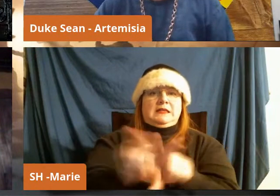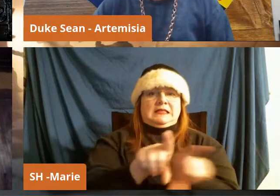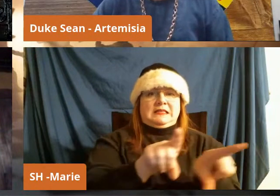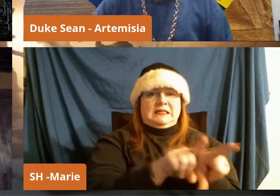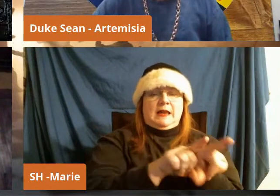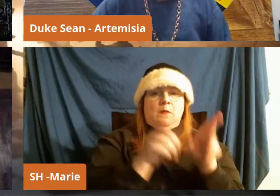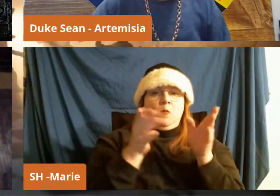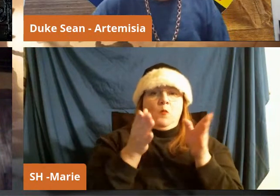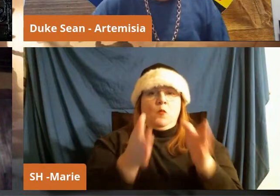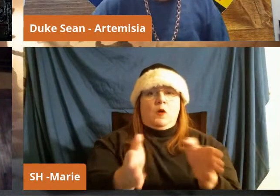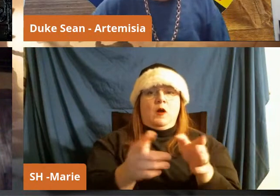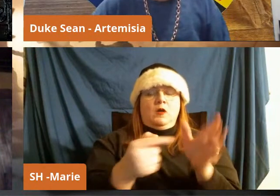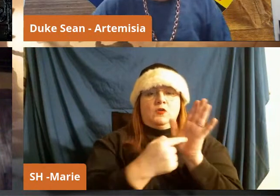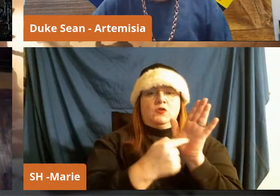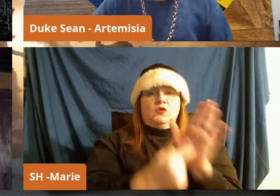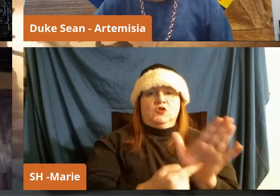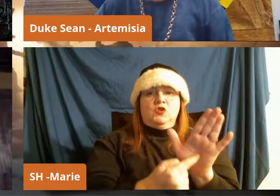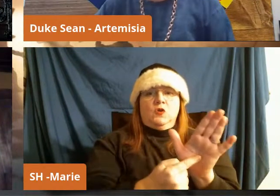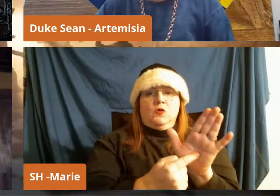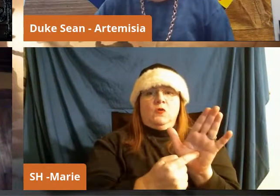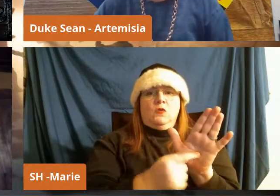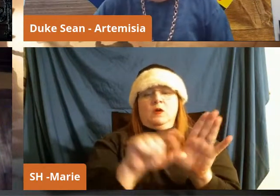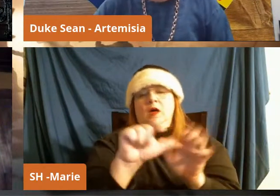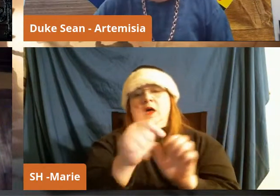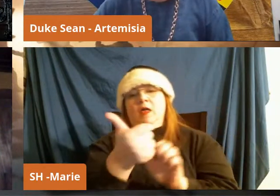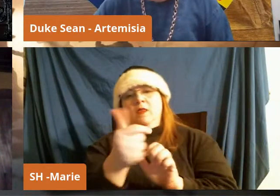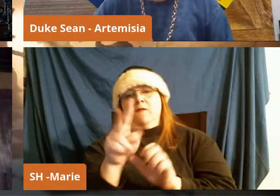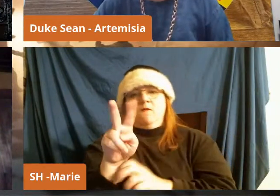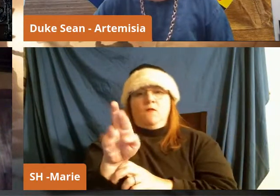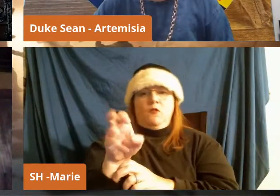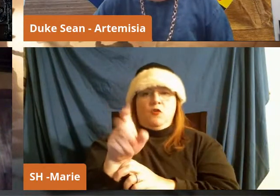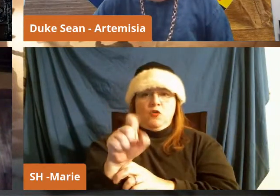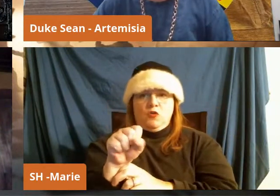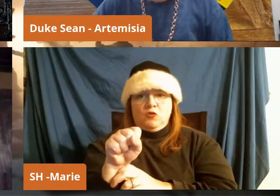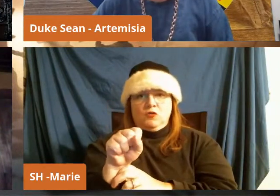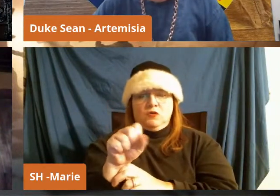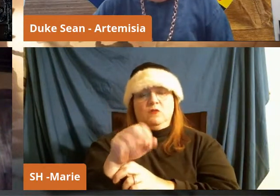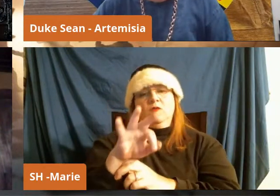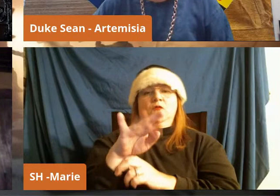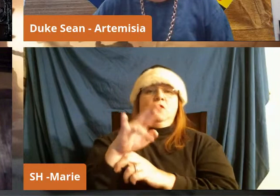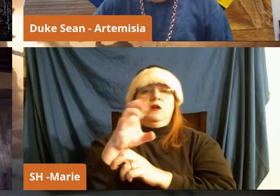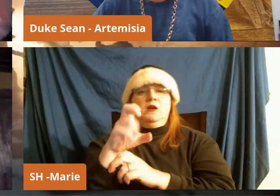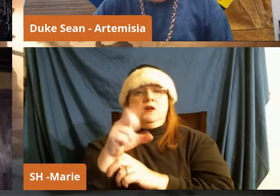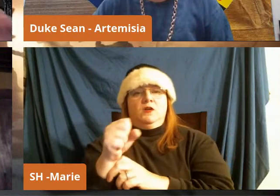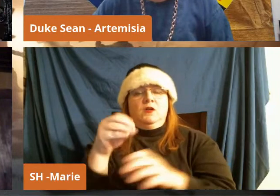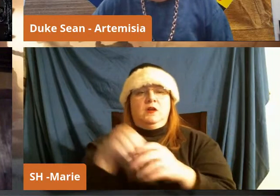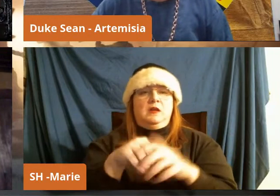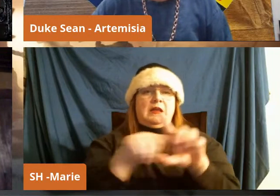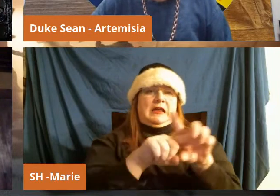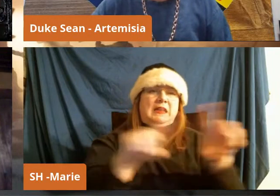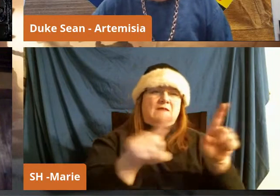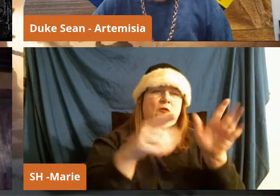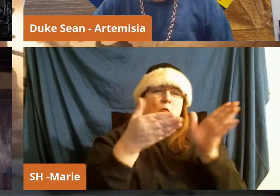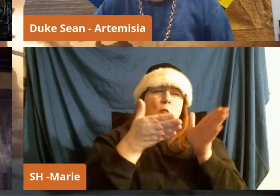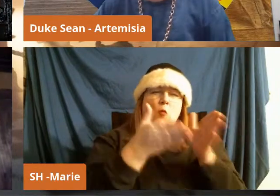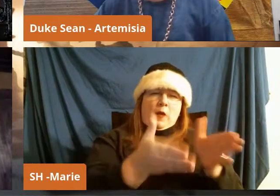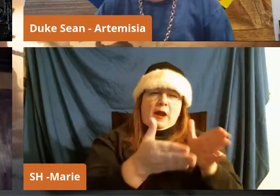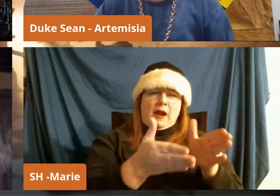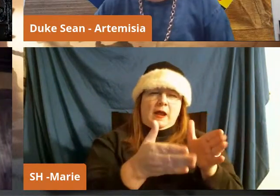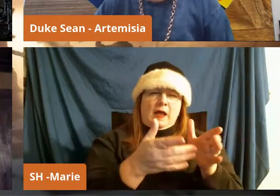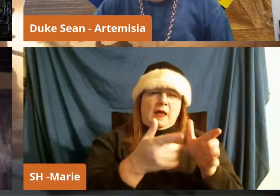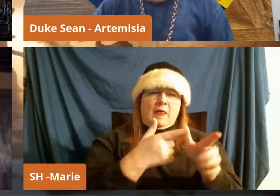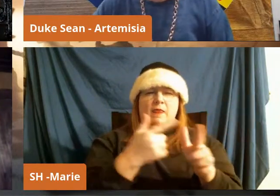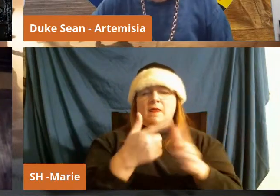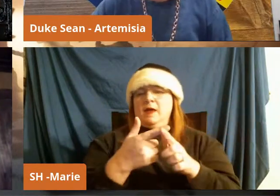vein to show those other virtues and so the franchise in a different format than just at the events?